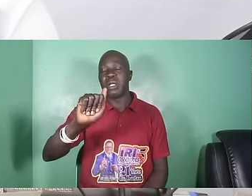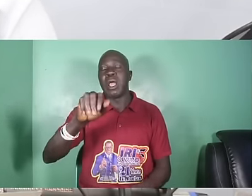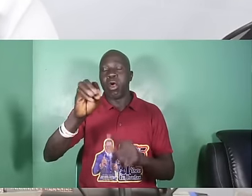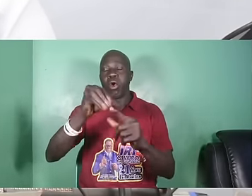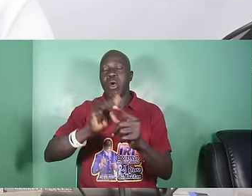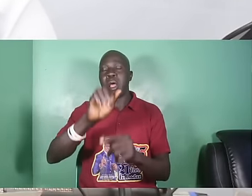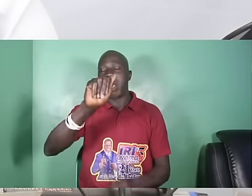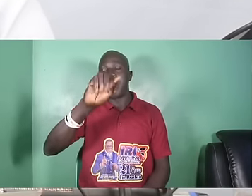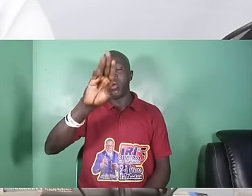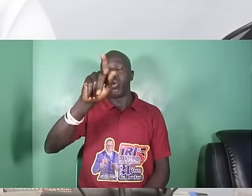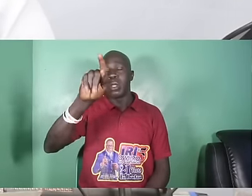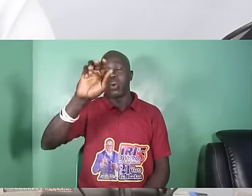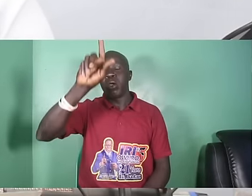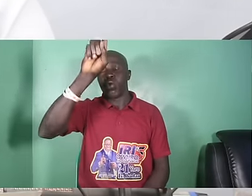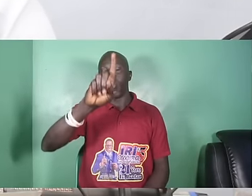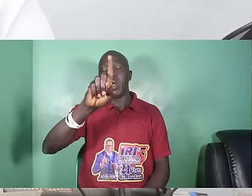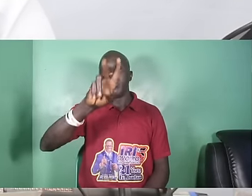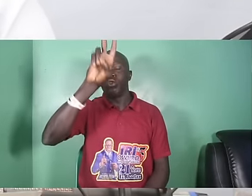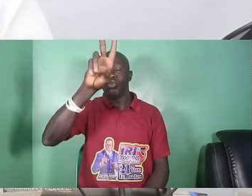are in Abuja. We are in Abeokuta.